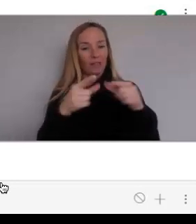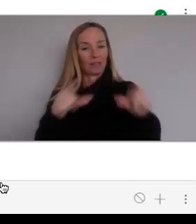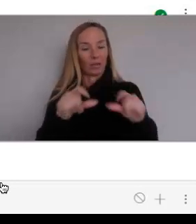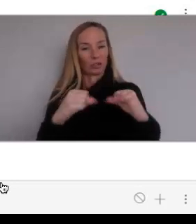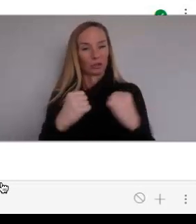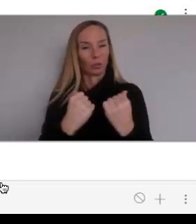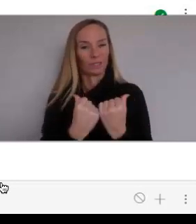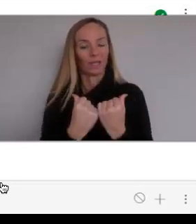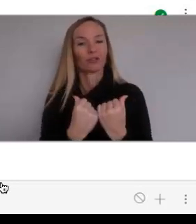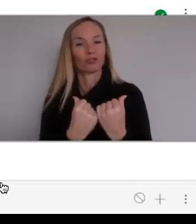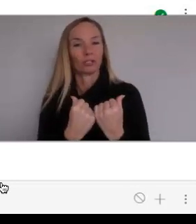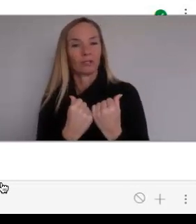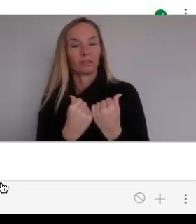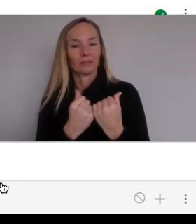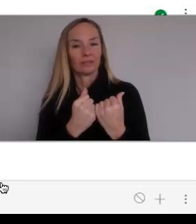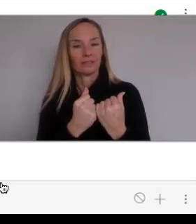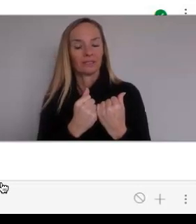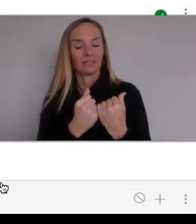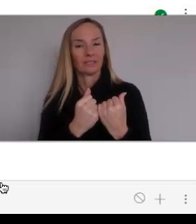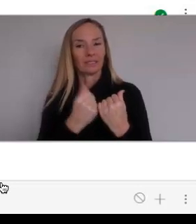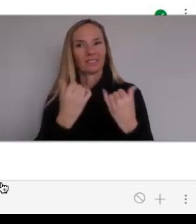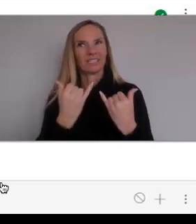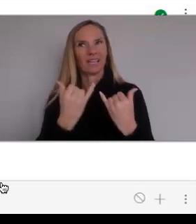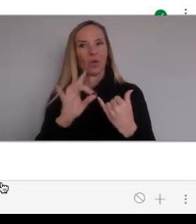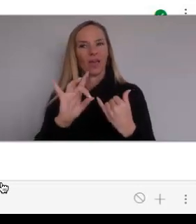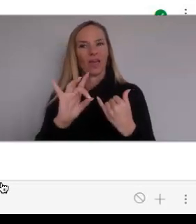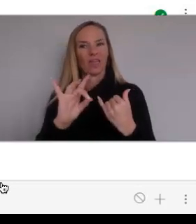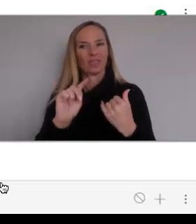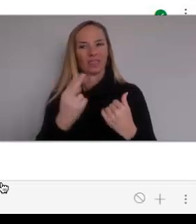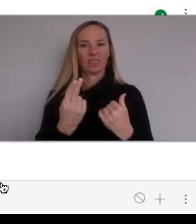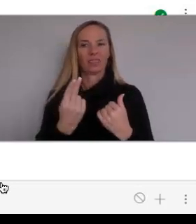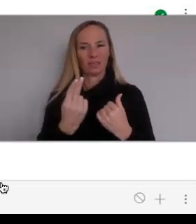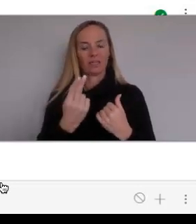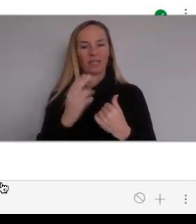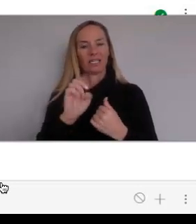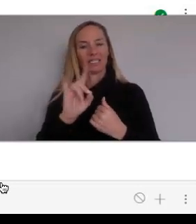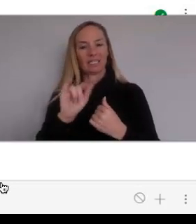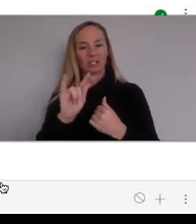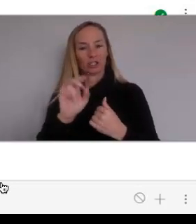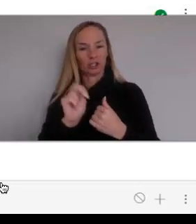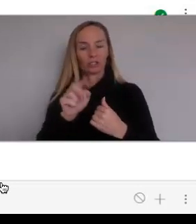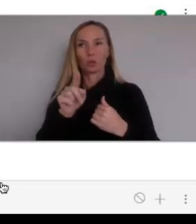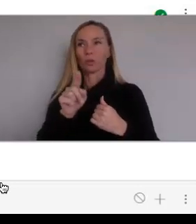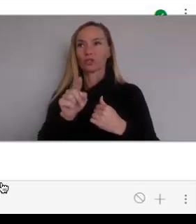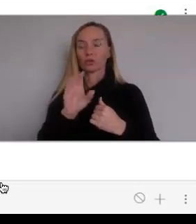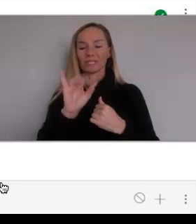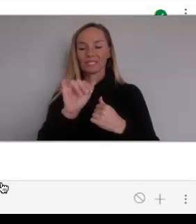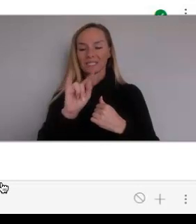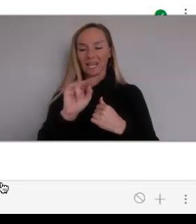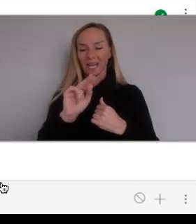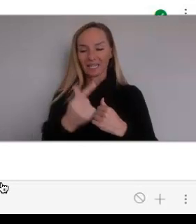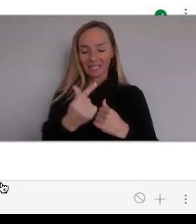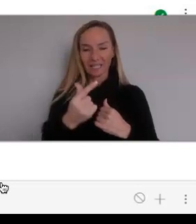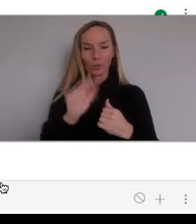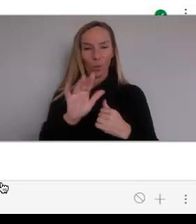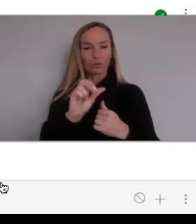Association, is in its 8th edition. And so when you're citing your sources and